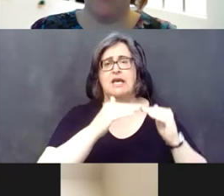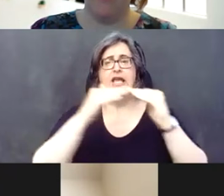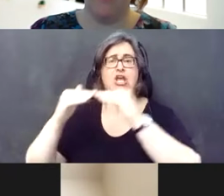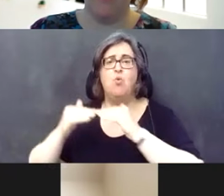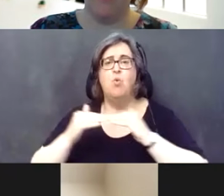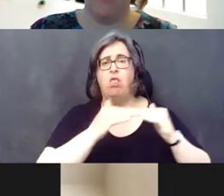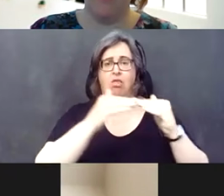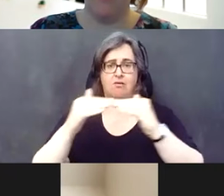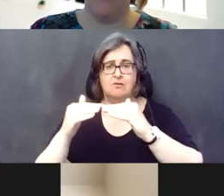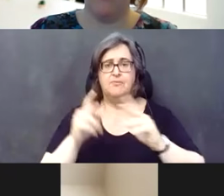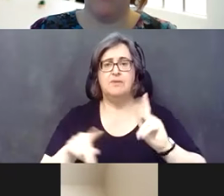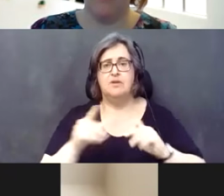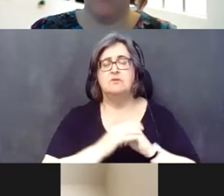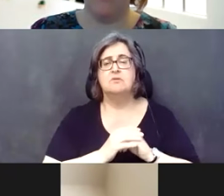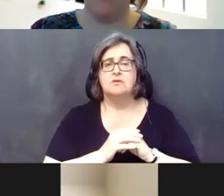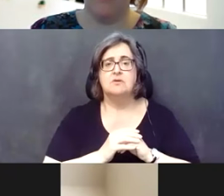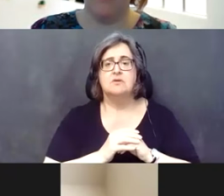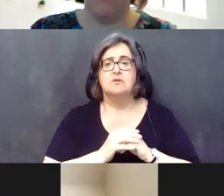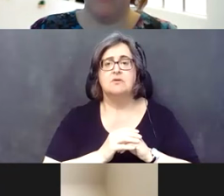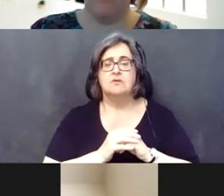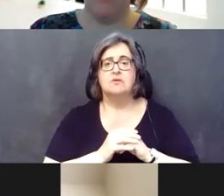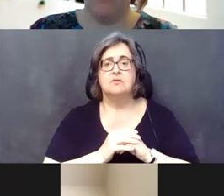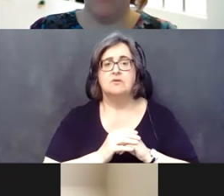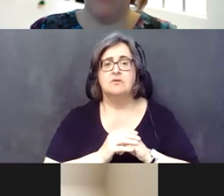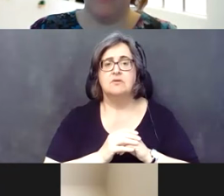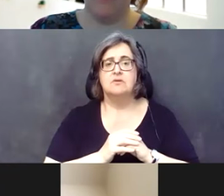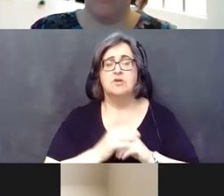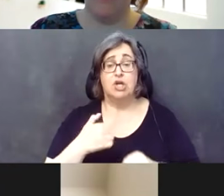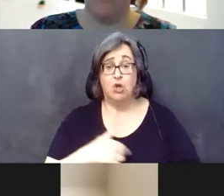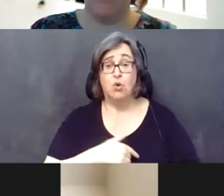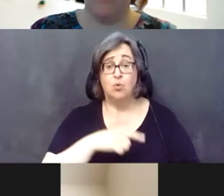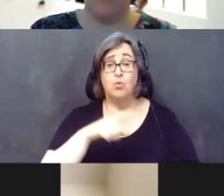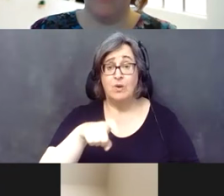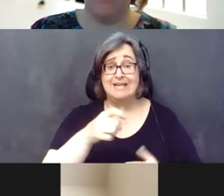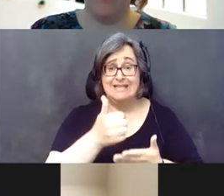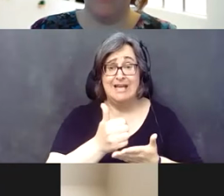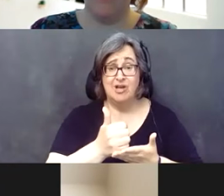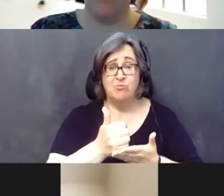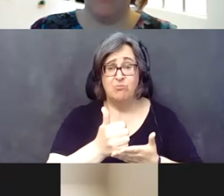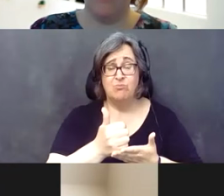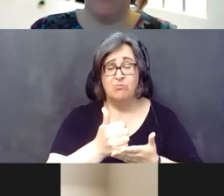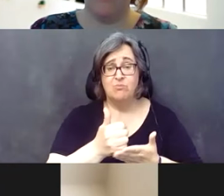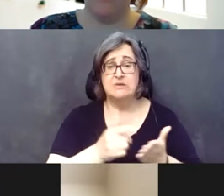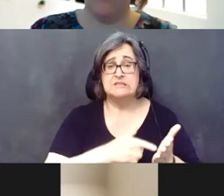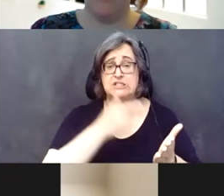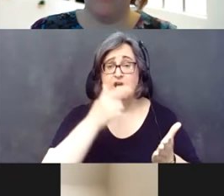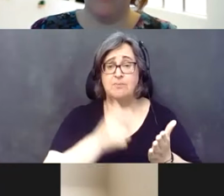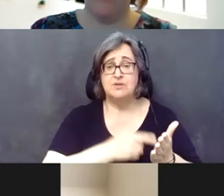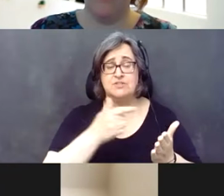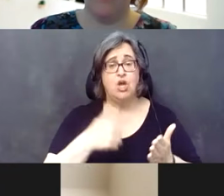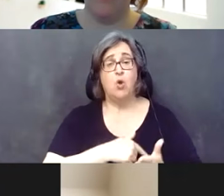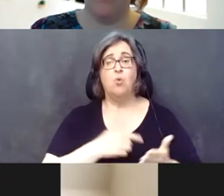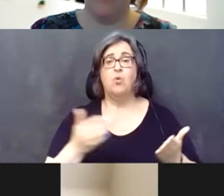people, and that we need help sometimes, and that we are